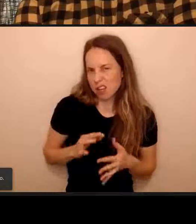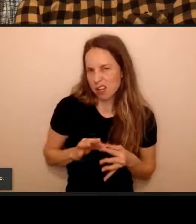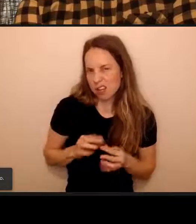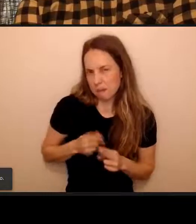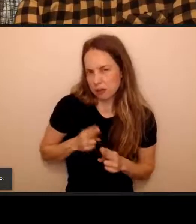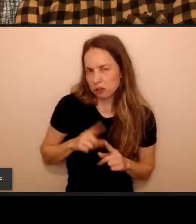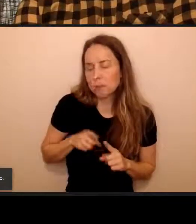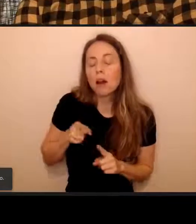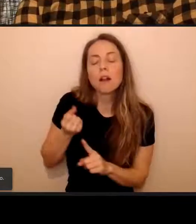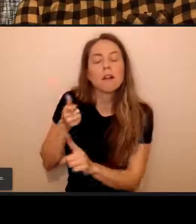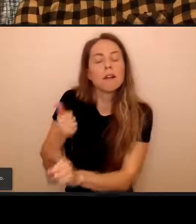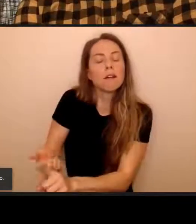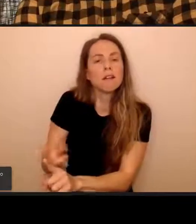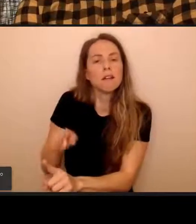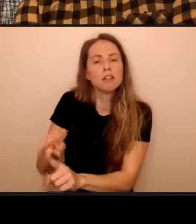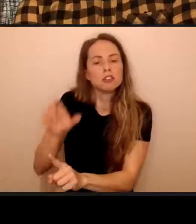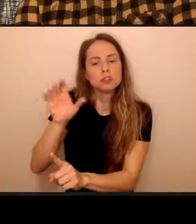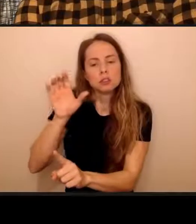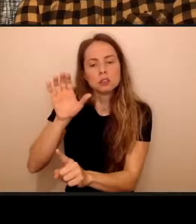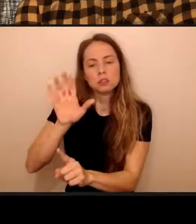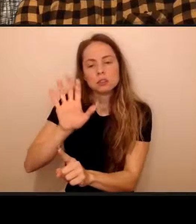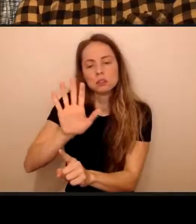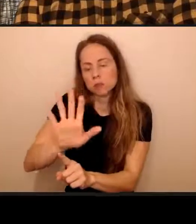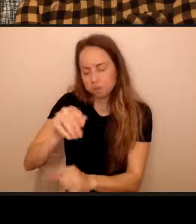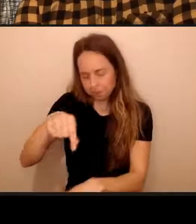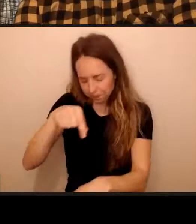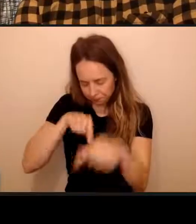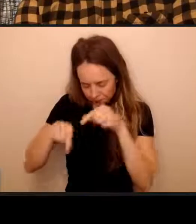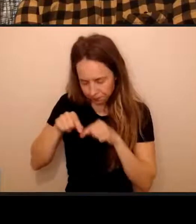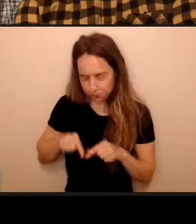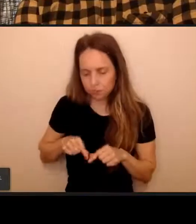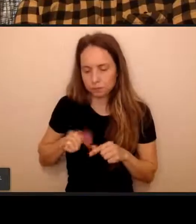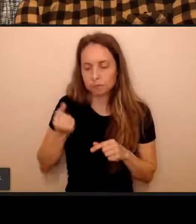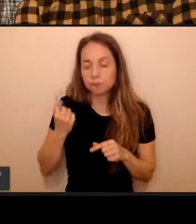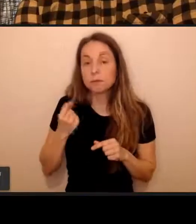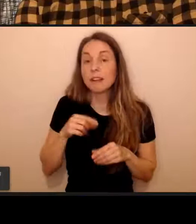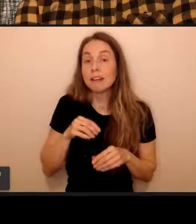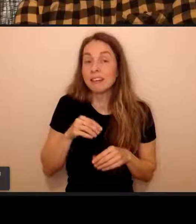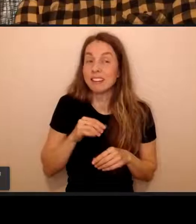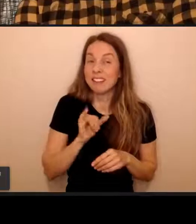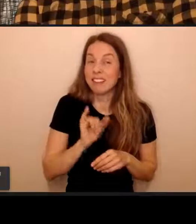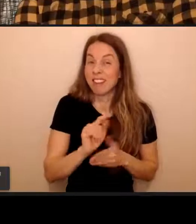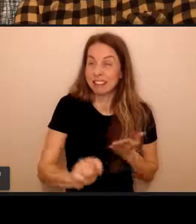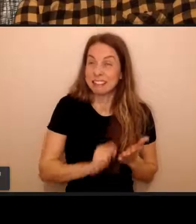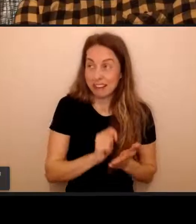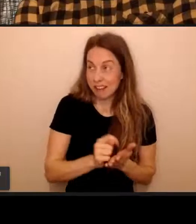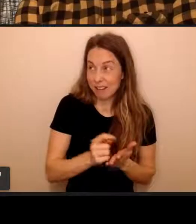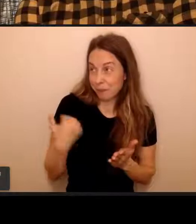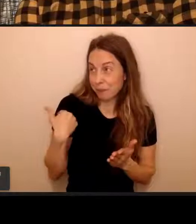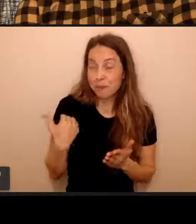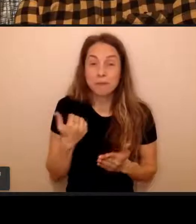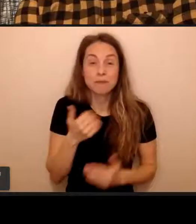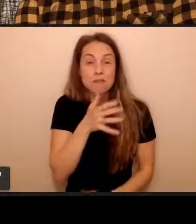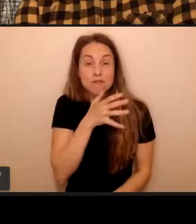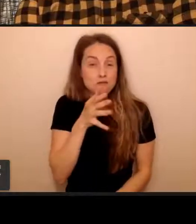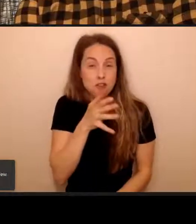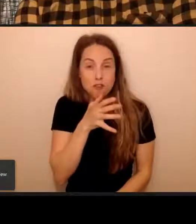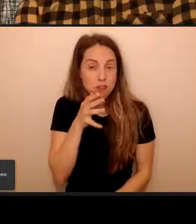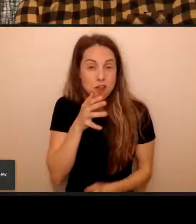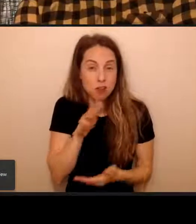and I should say that at that time in a rural school community in upstate New